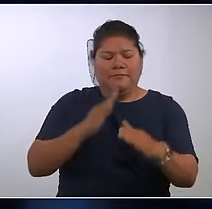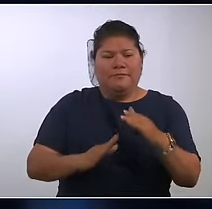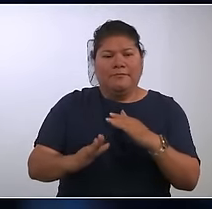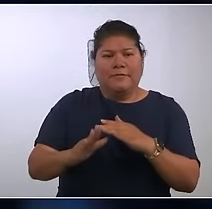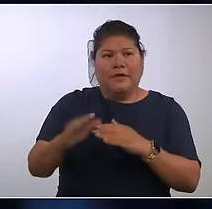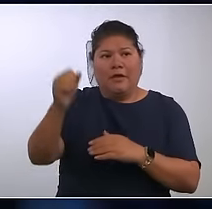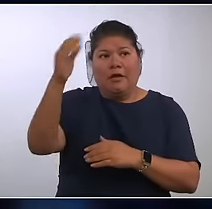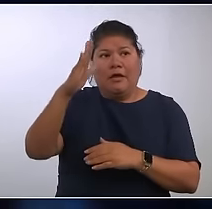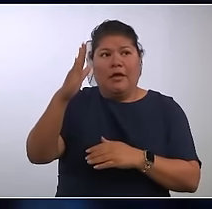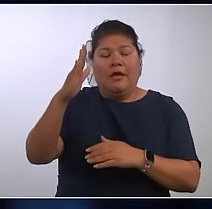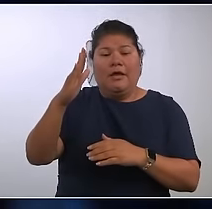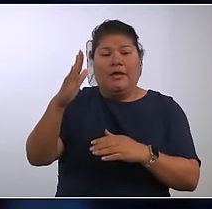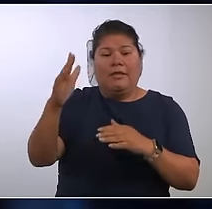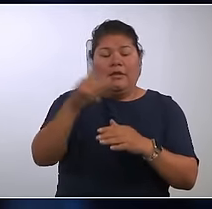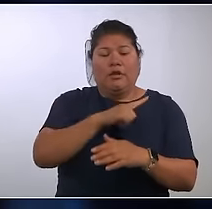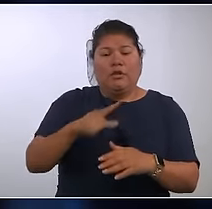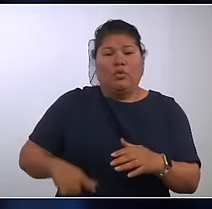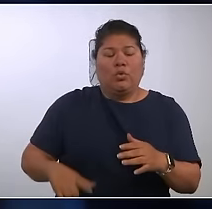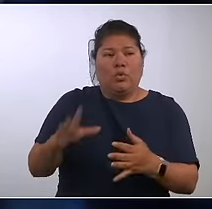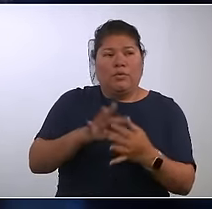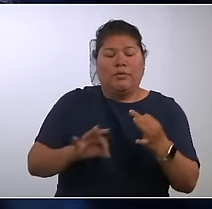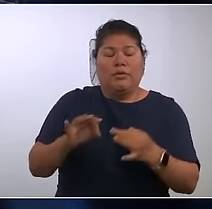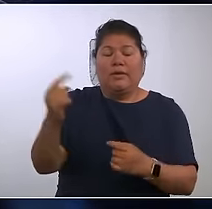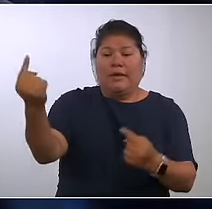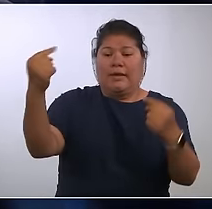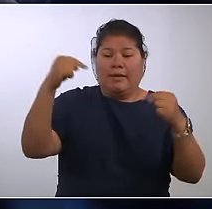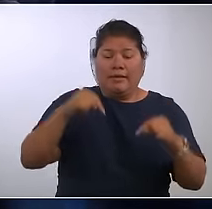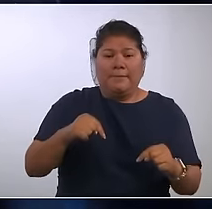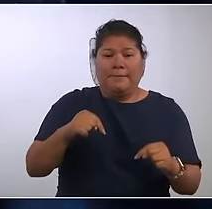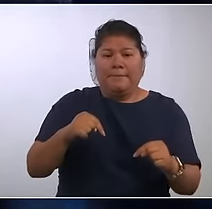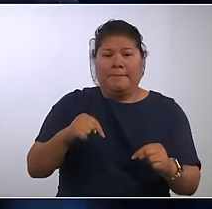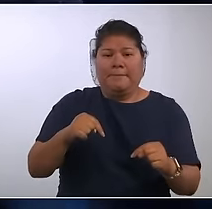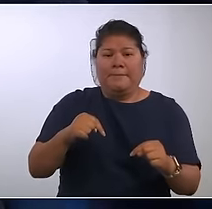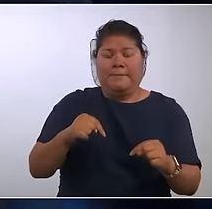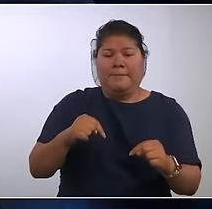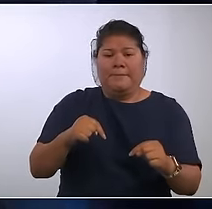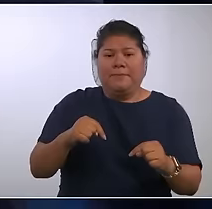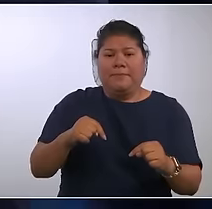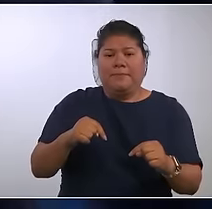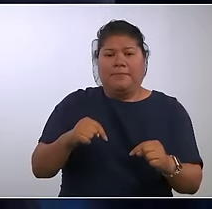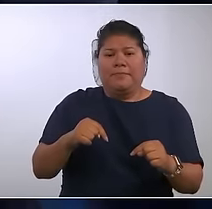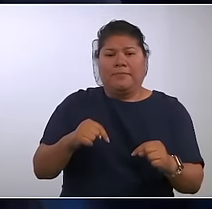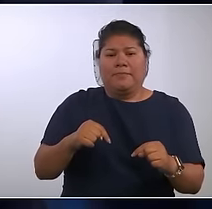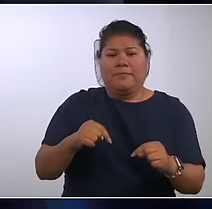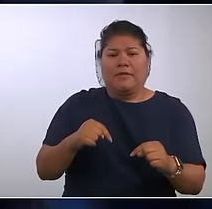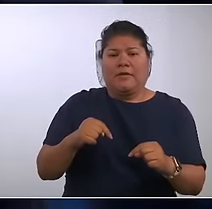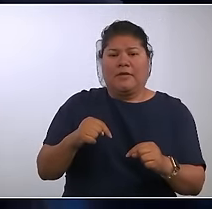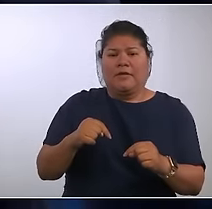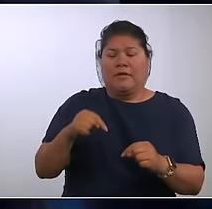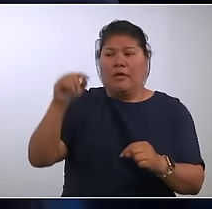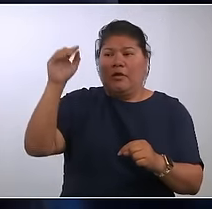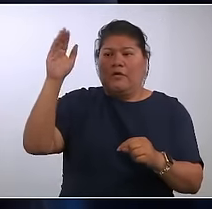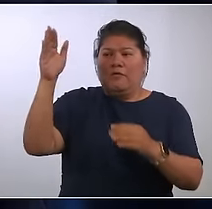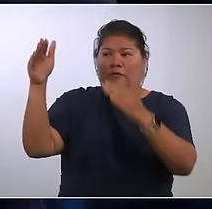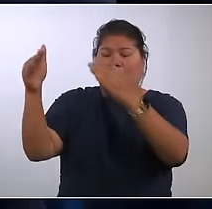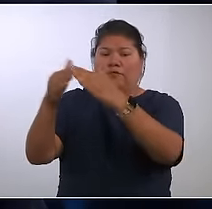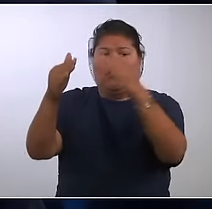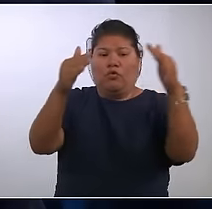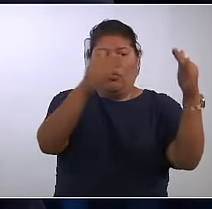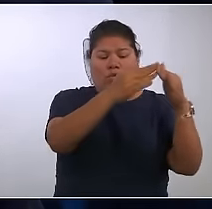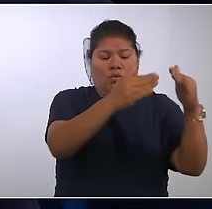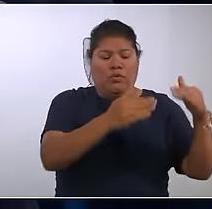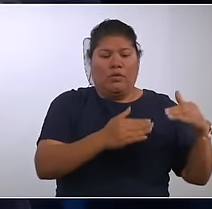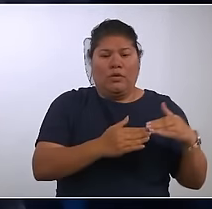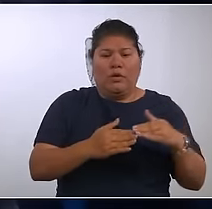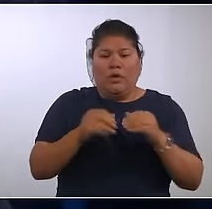el Señor. Espíritu, ven de los cuatro vientos